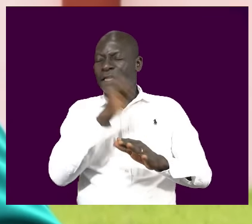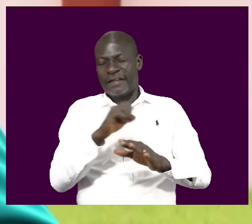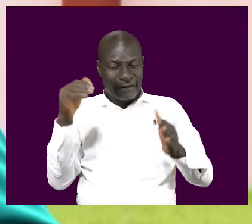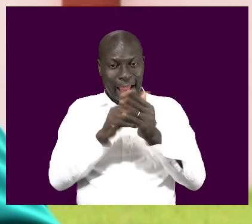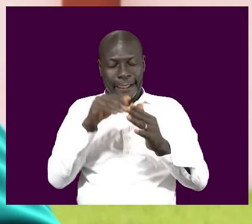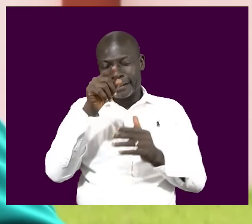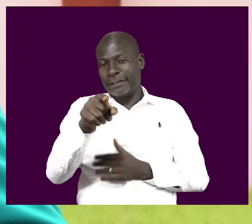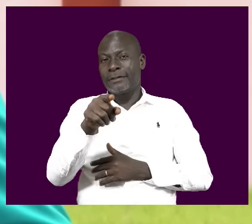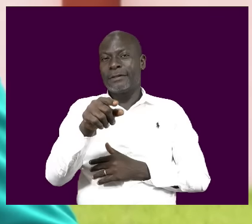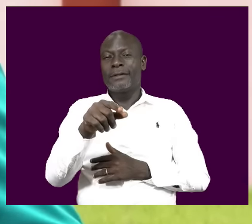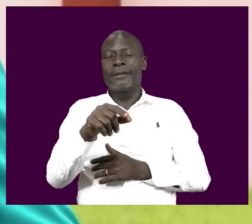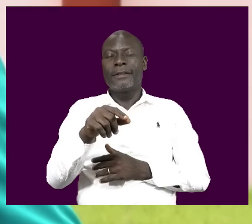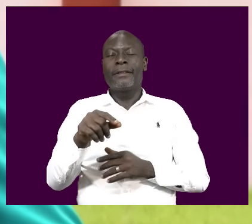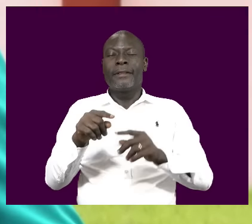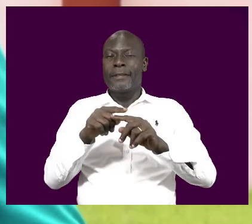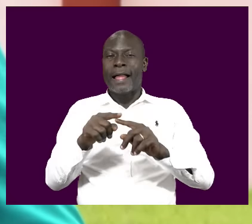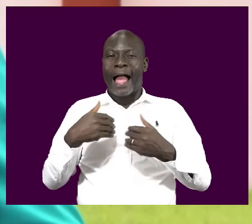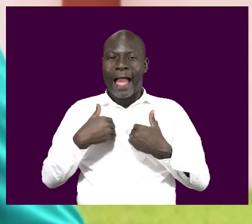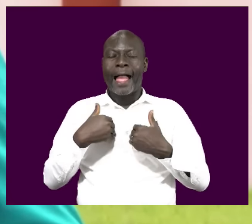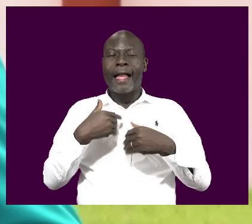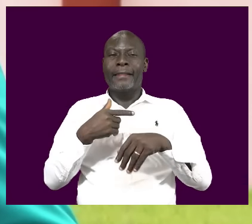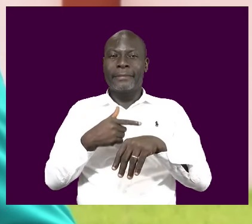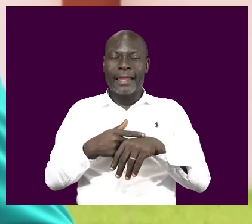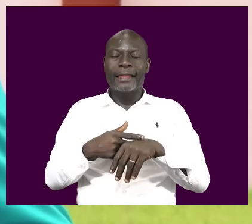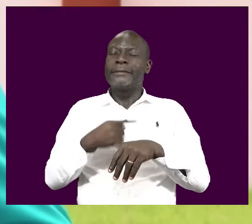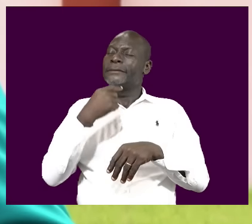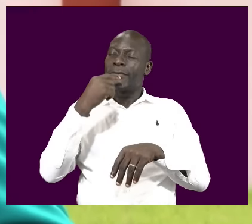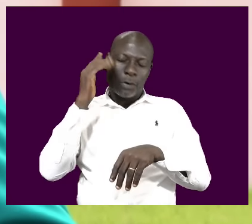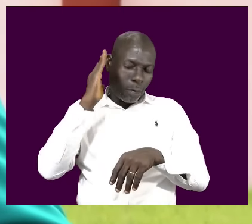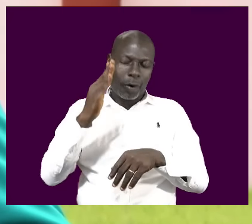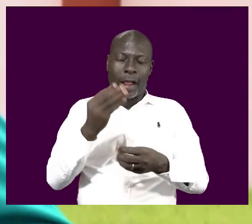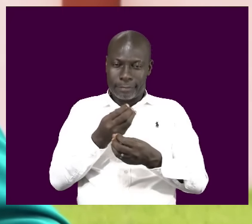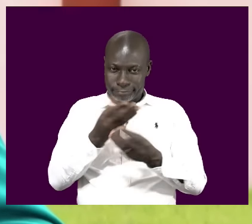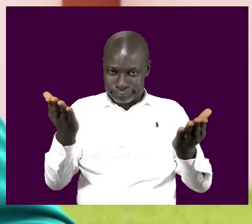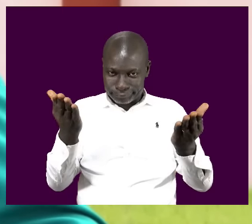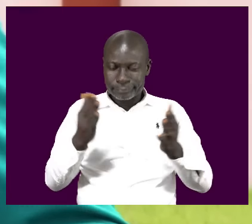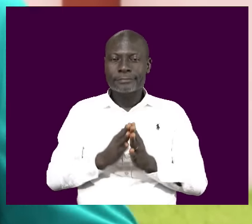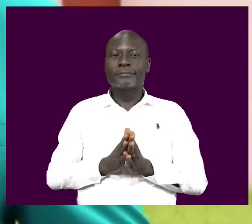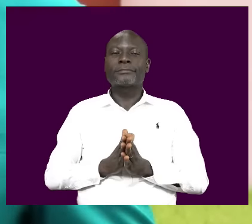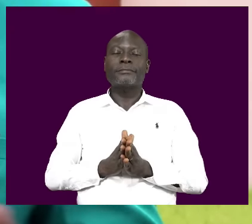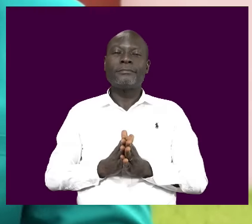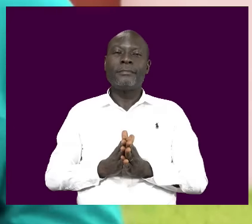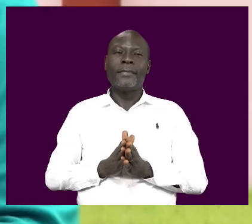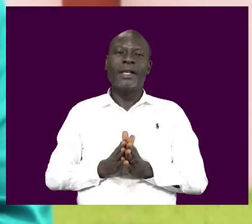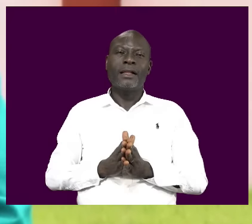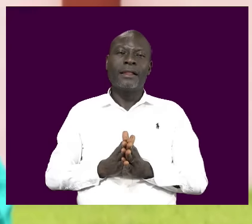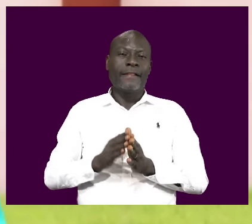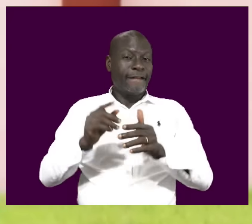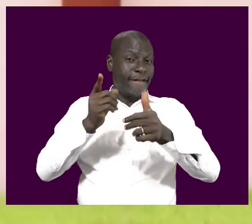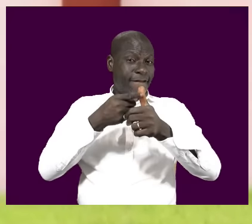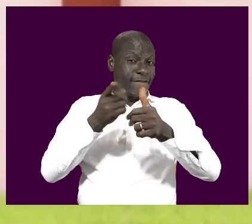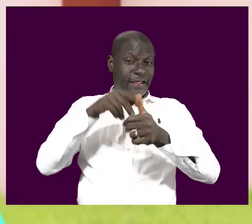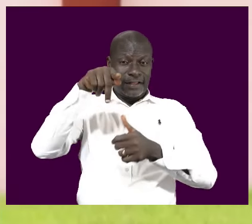so na time will tell. Odofo wo kan first Peter chapter